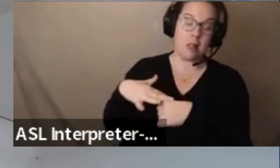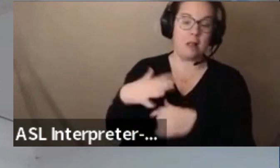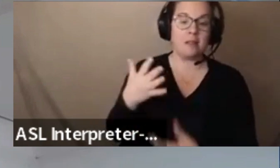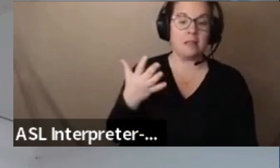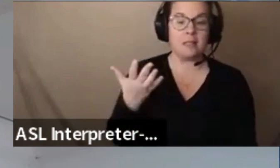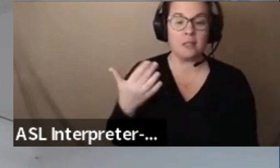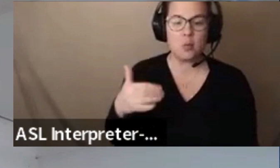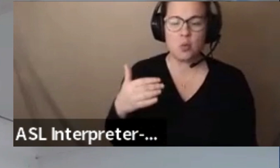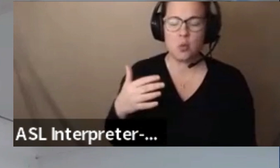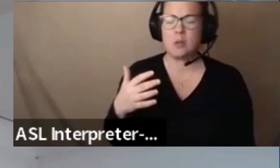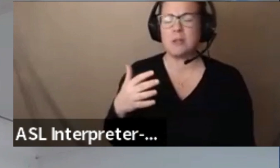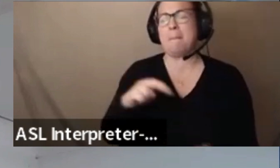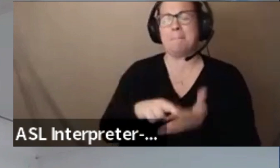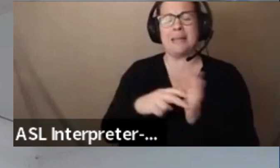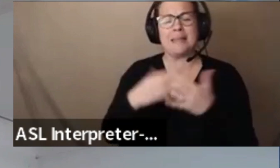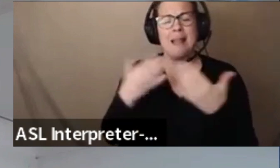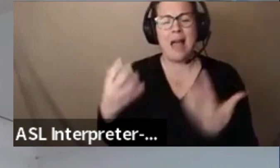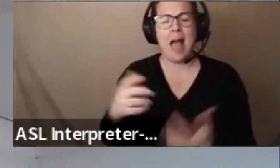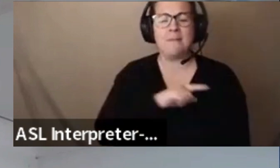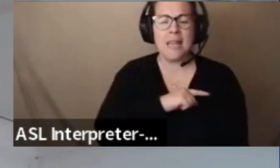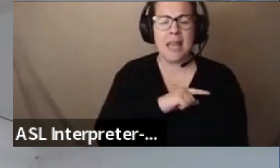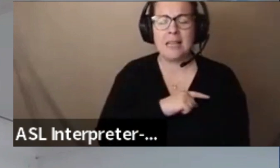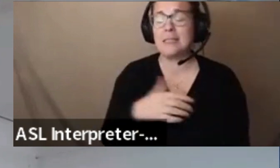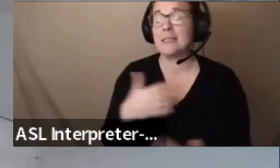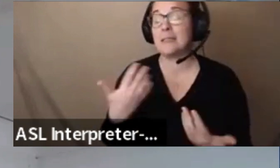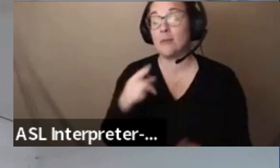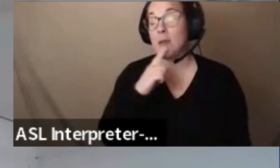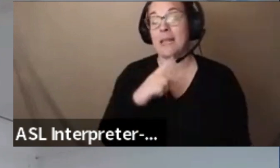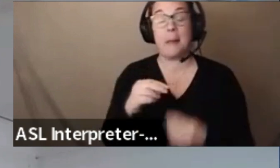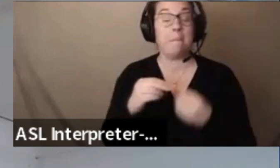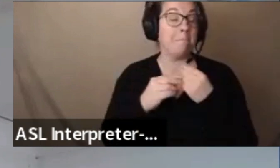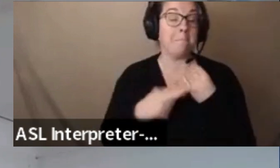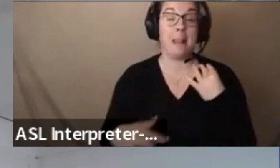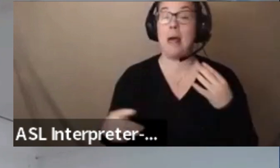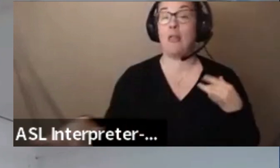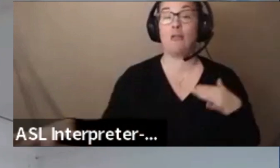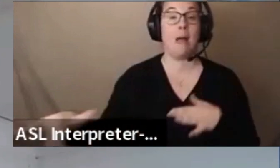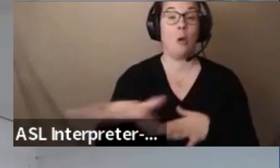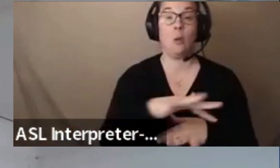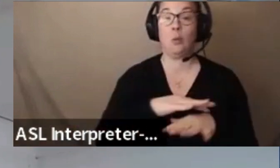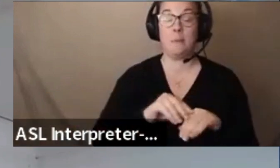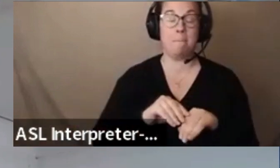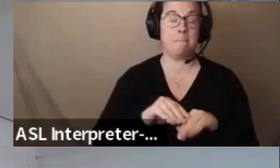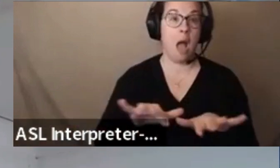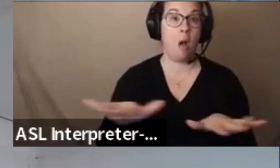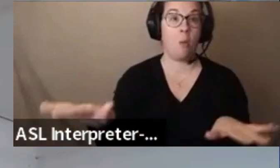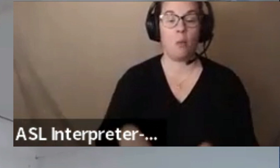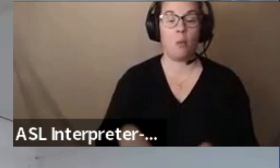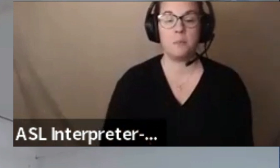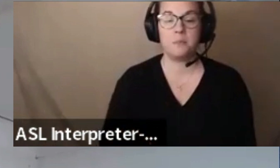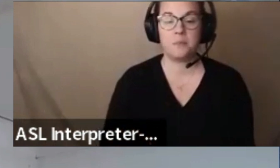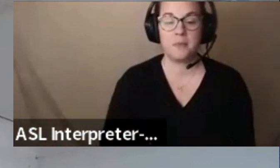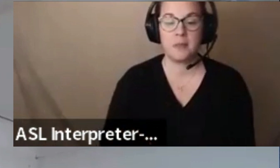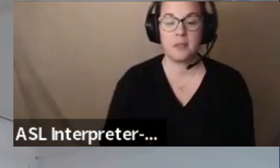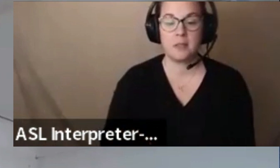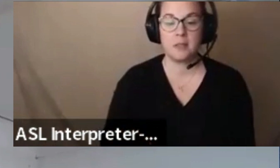know it's just blood everywhere on that one. And of course, in Much Ado About Nothing,